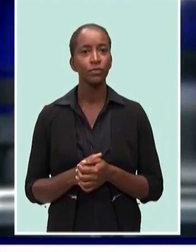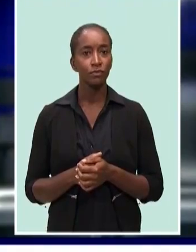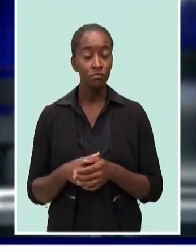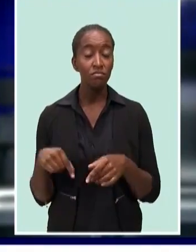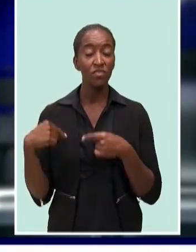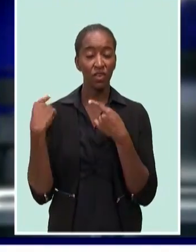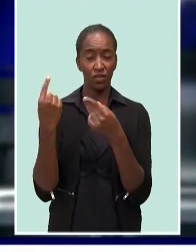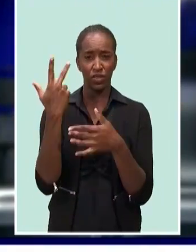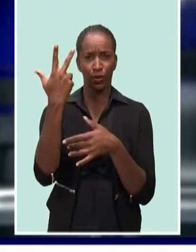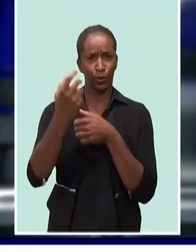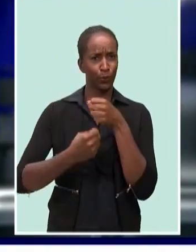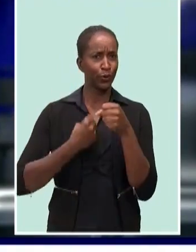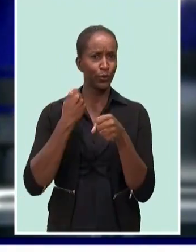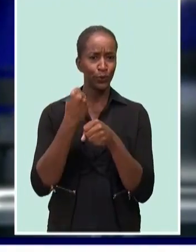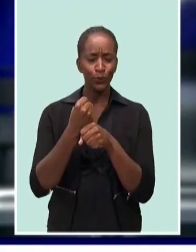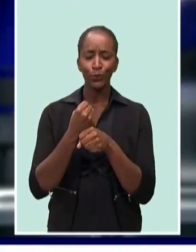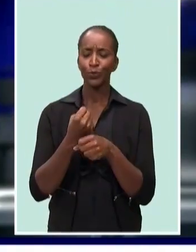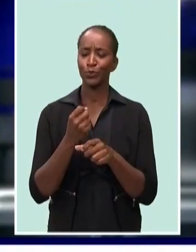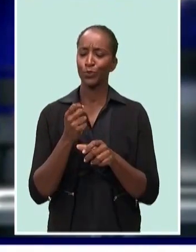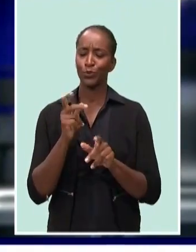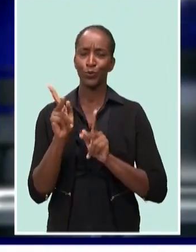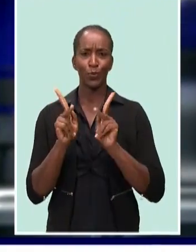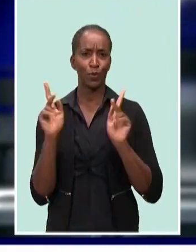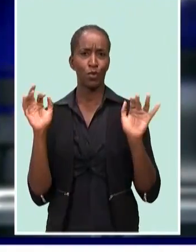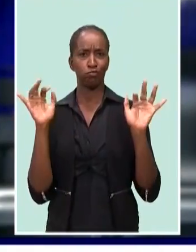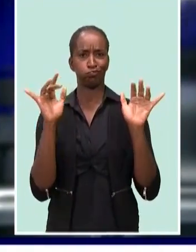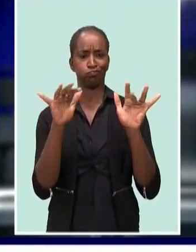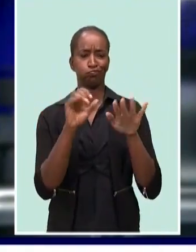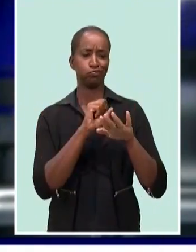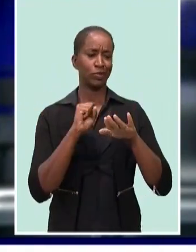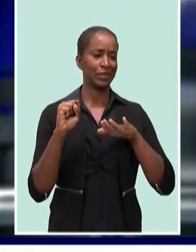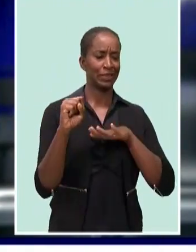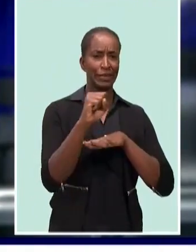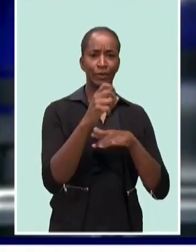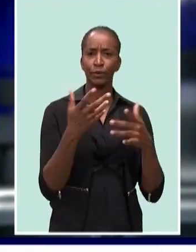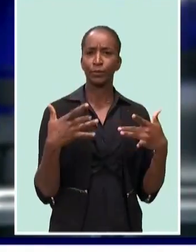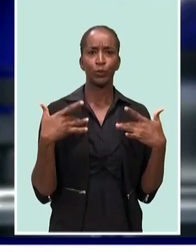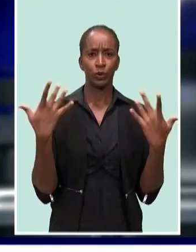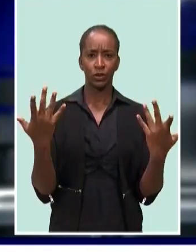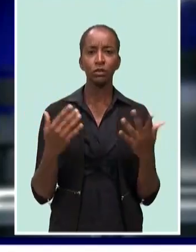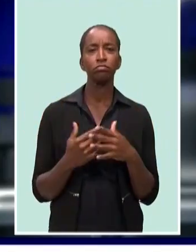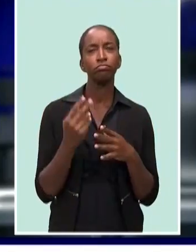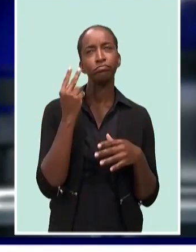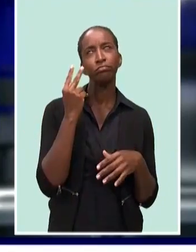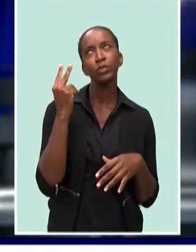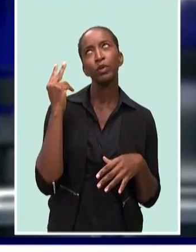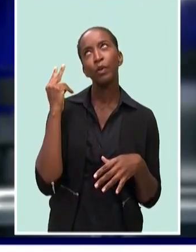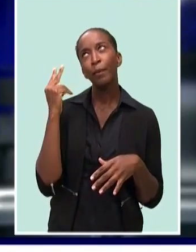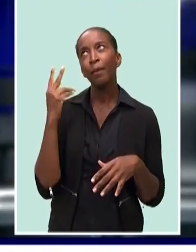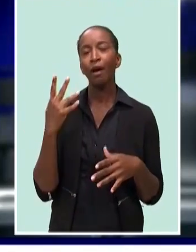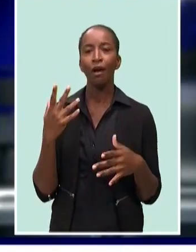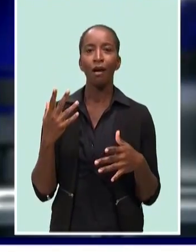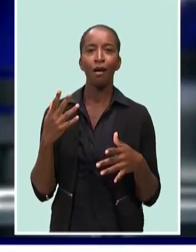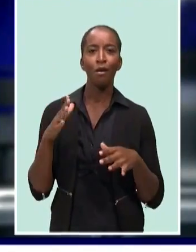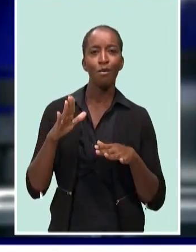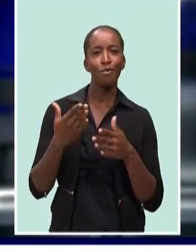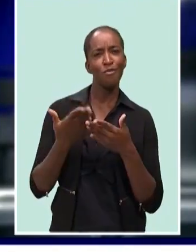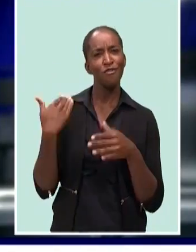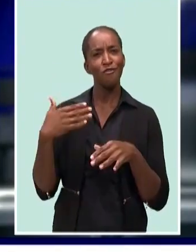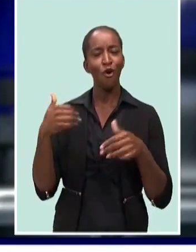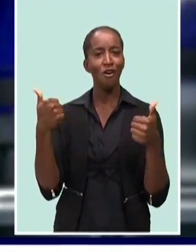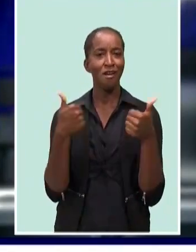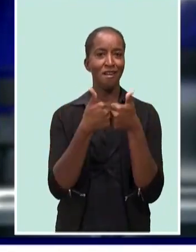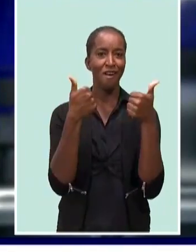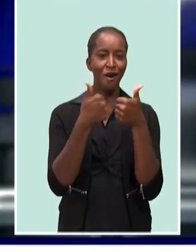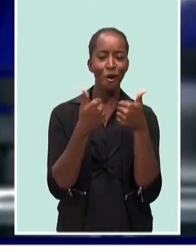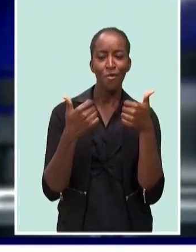been going. But before we do that, cast your mind back to past years when the Calypso competition was rocking. Remember, the gymnasium and